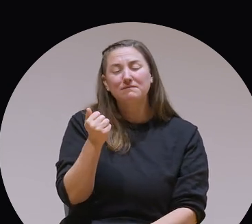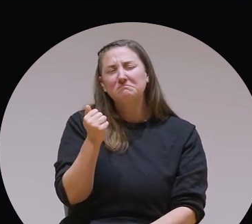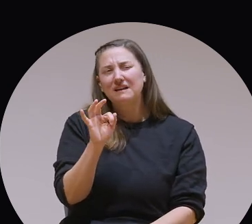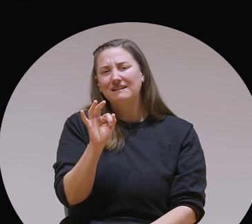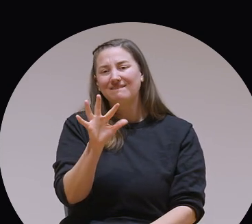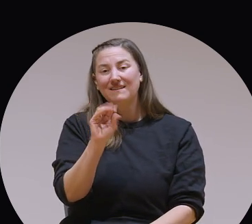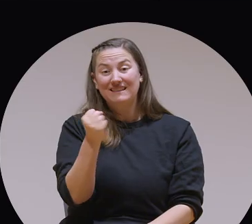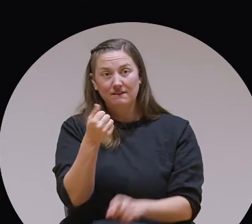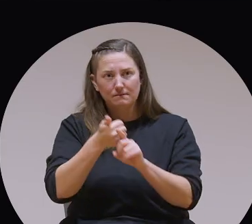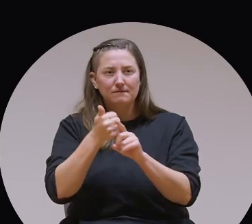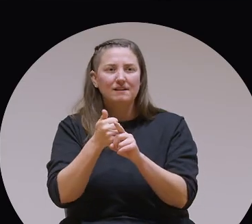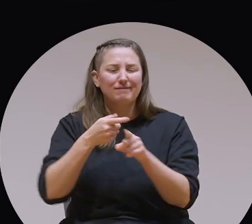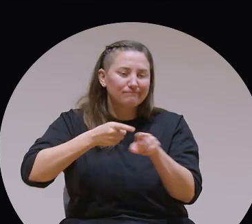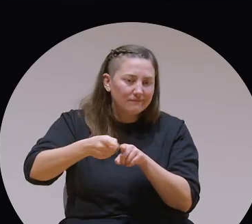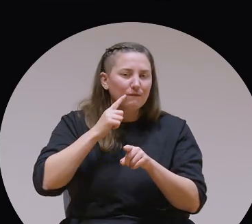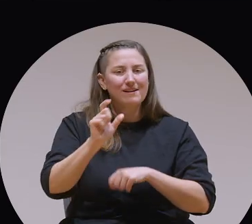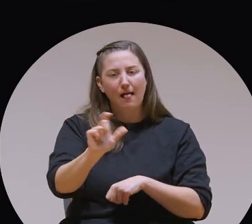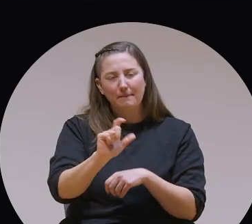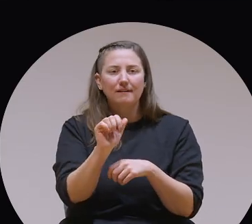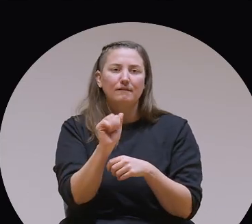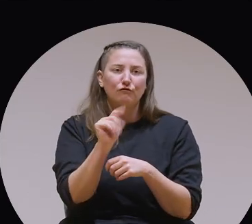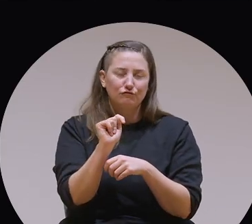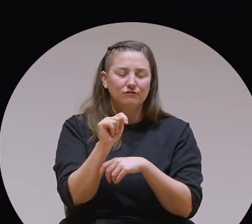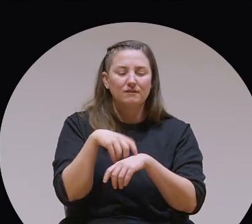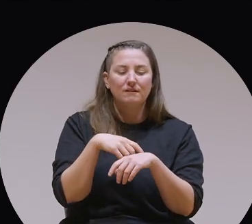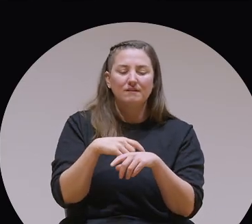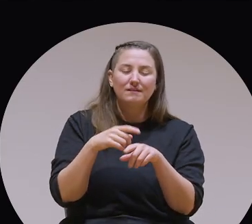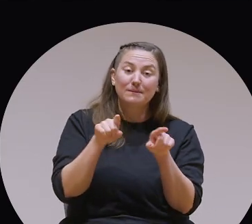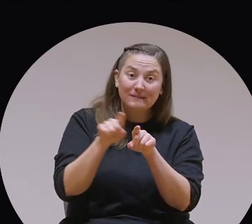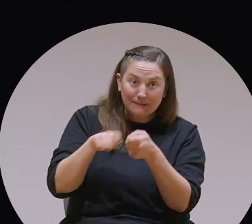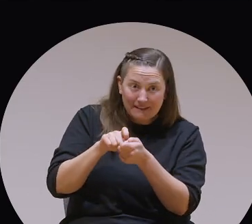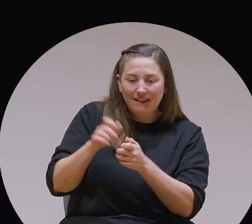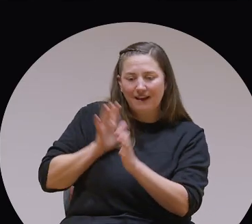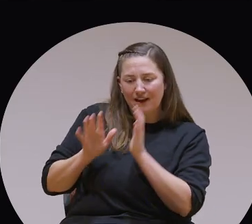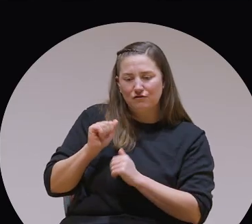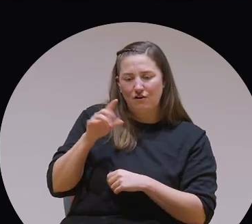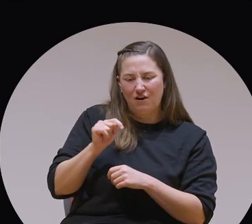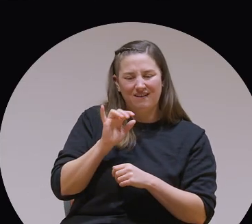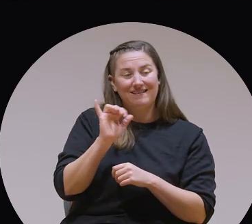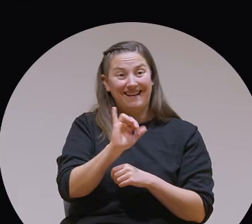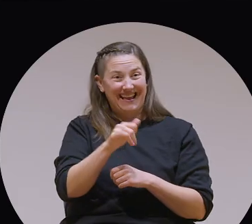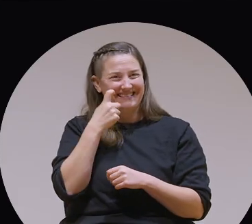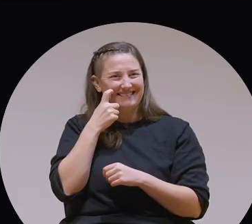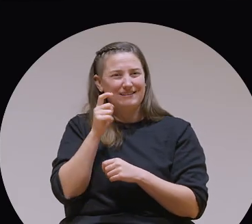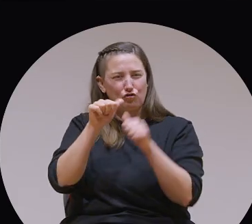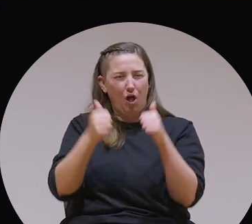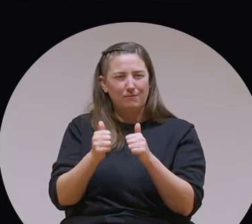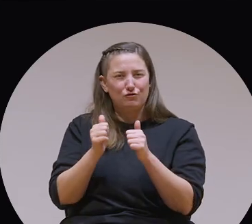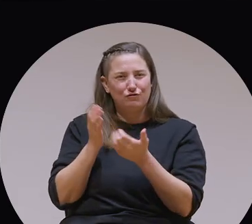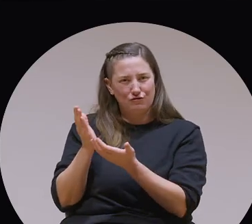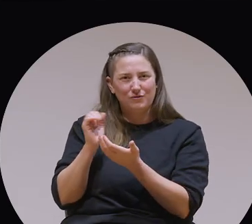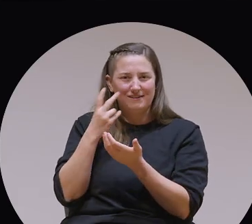1950s, specializing in Islamic art and particularly in ancient art like this Parthian sculpture, which is in the Met